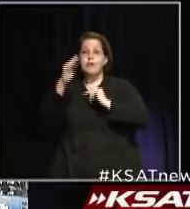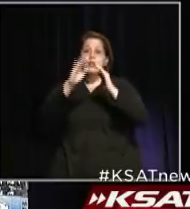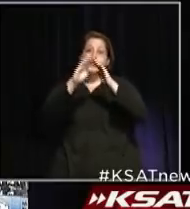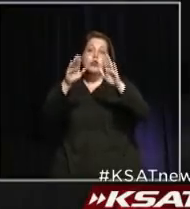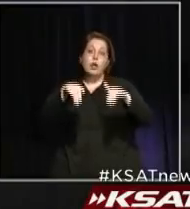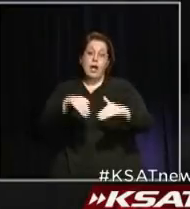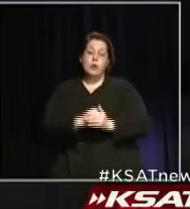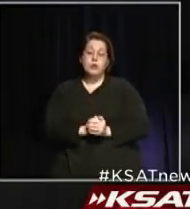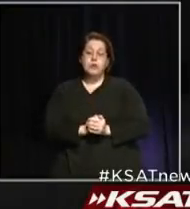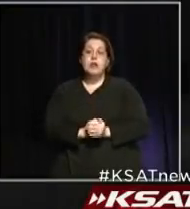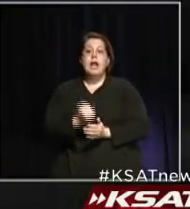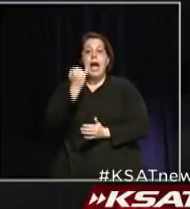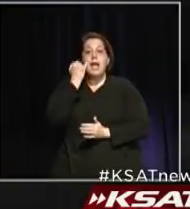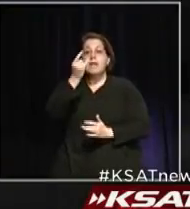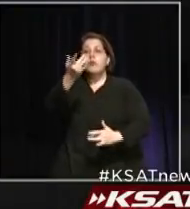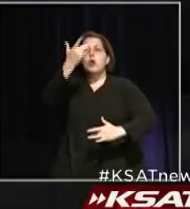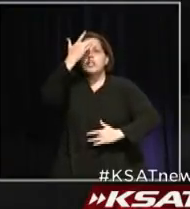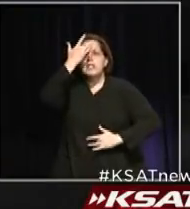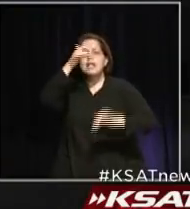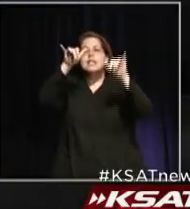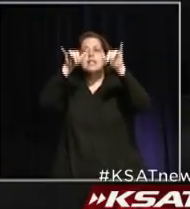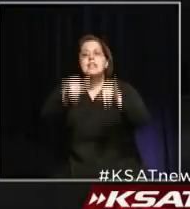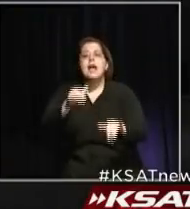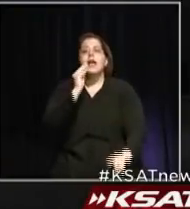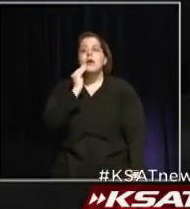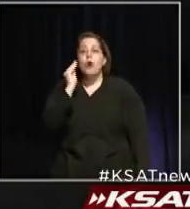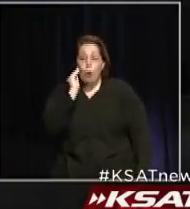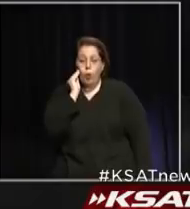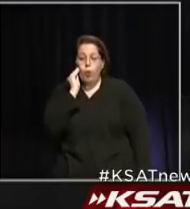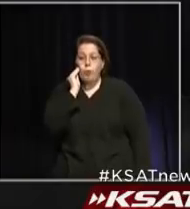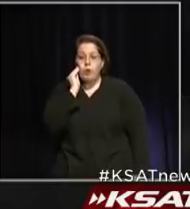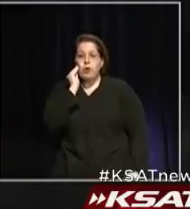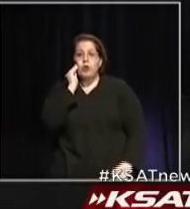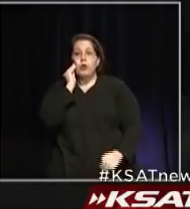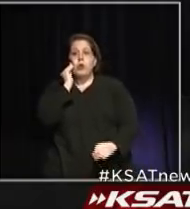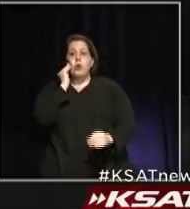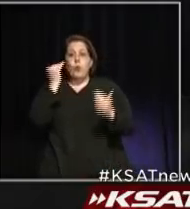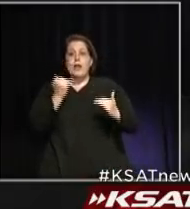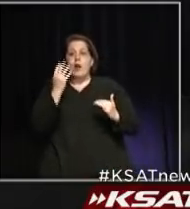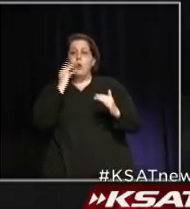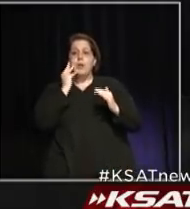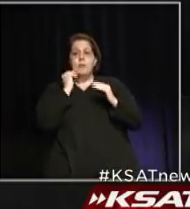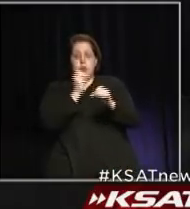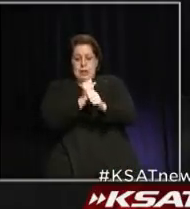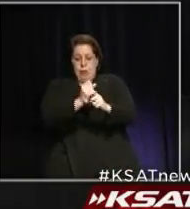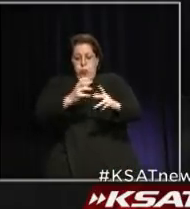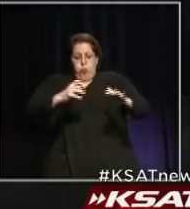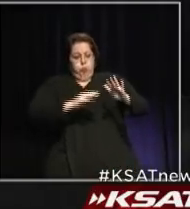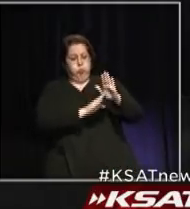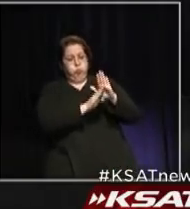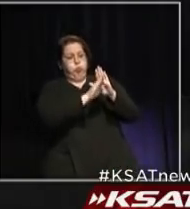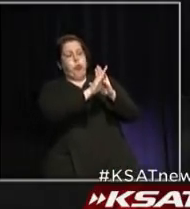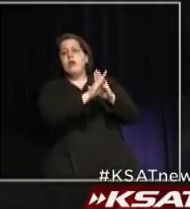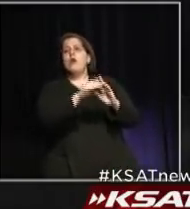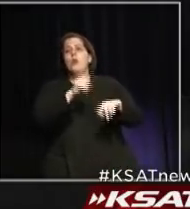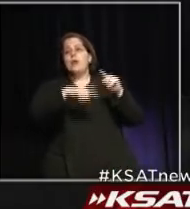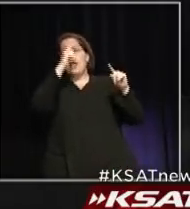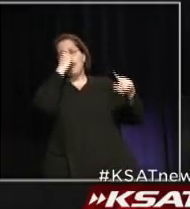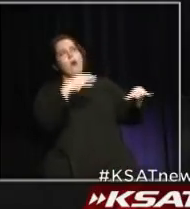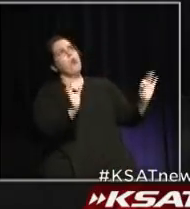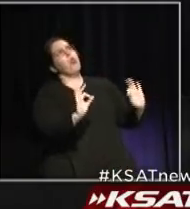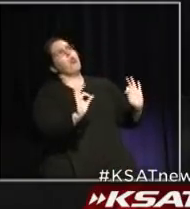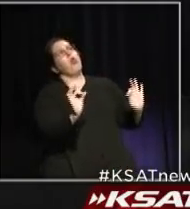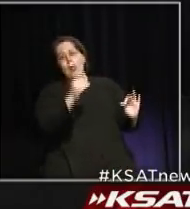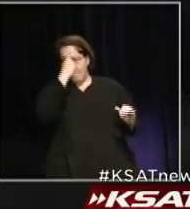household. And if you are sick, stay home. We're in the middle of a COVID-19 surge, and we can't let our guard down just because the first